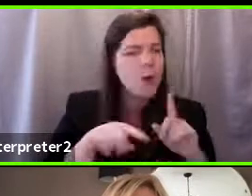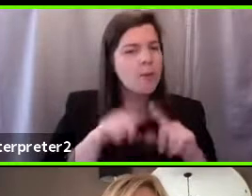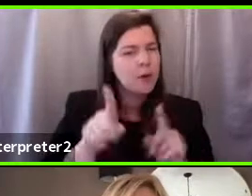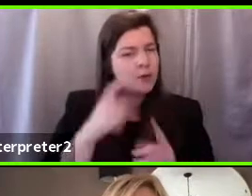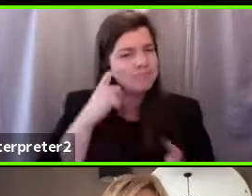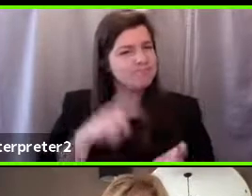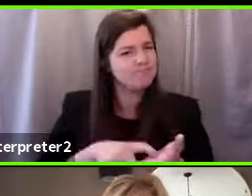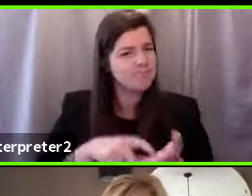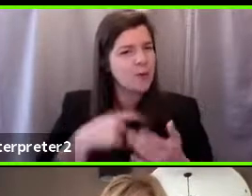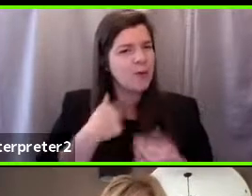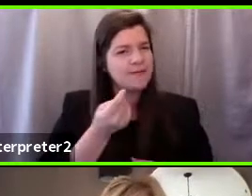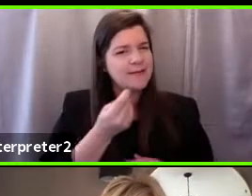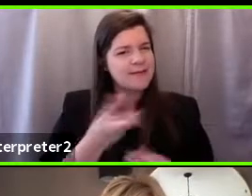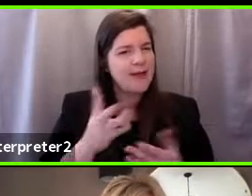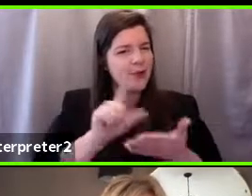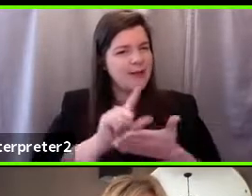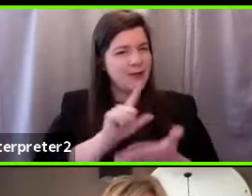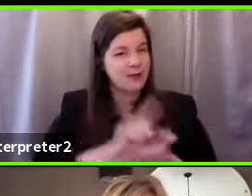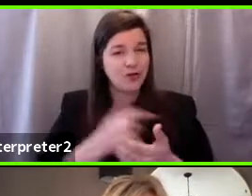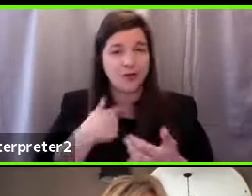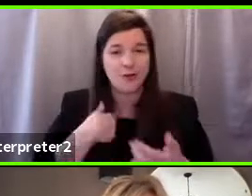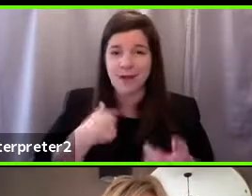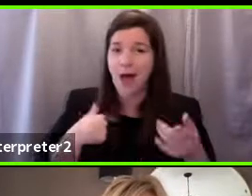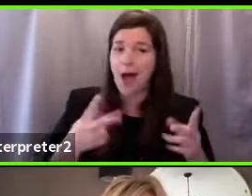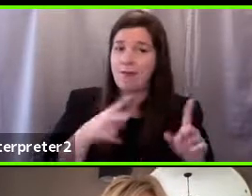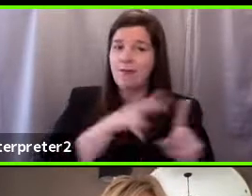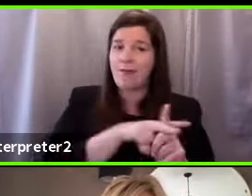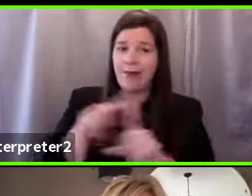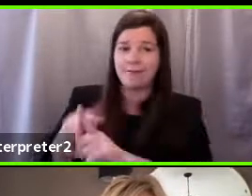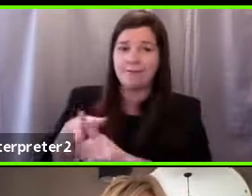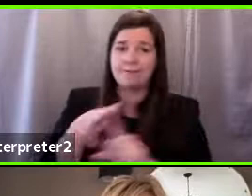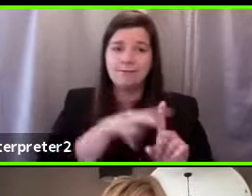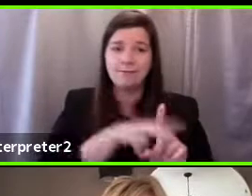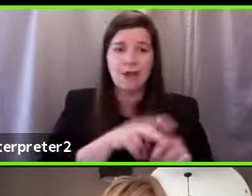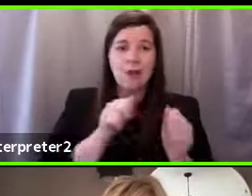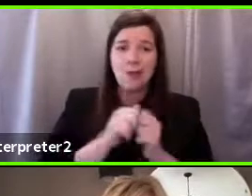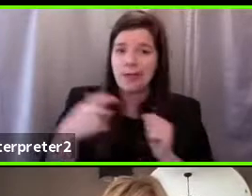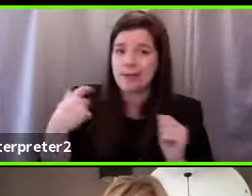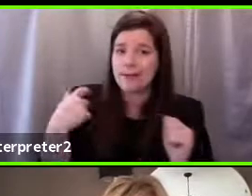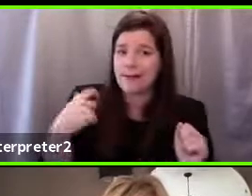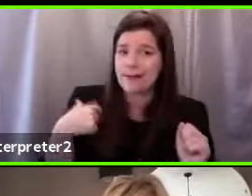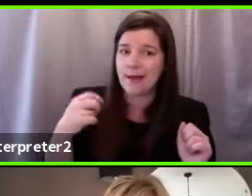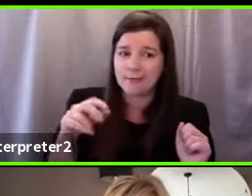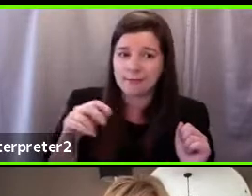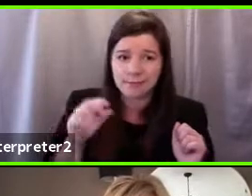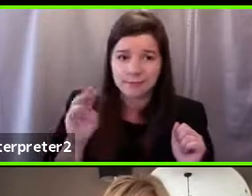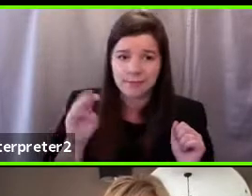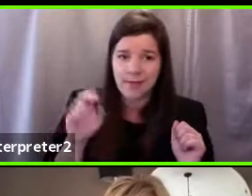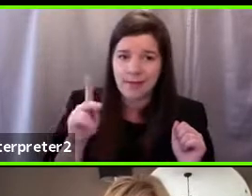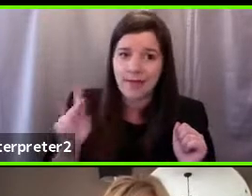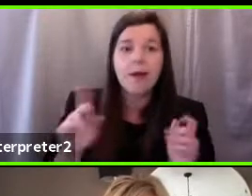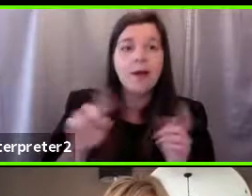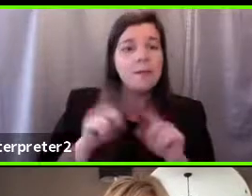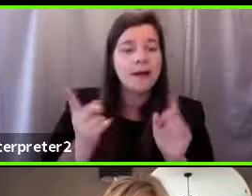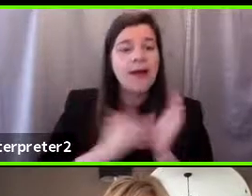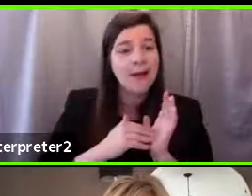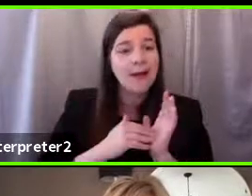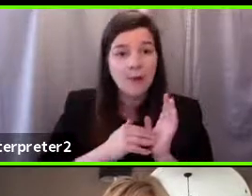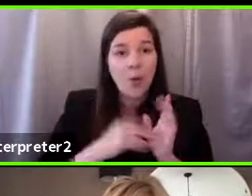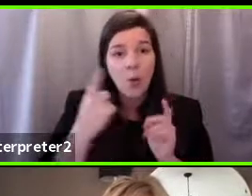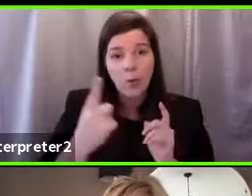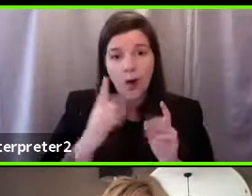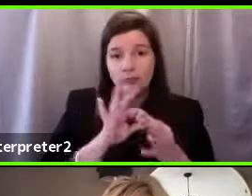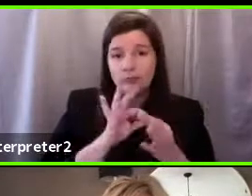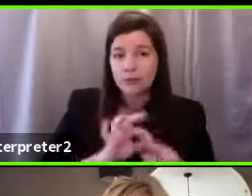legislation that I'm cross-filing with Delegate Pena-Melnick. One will deal with data collection from the boards and